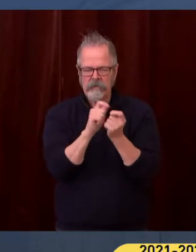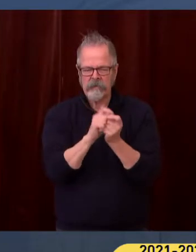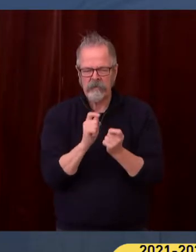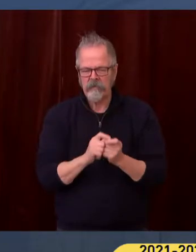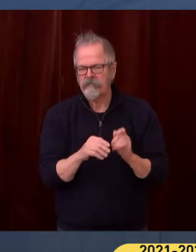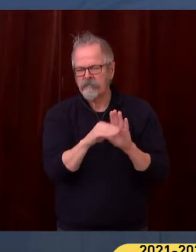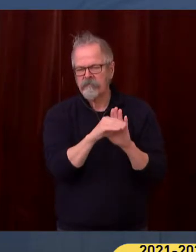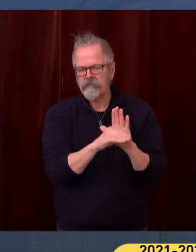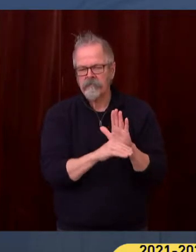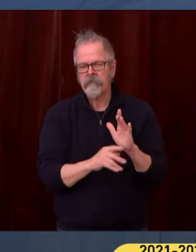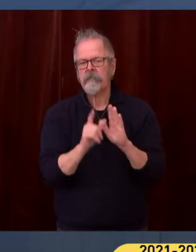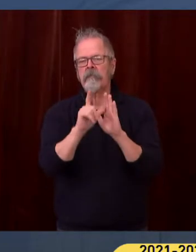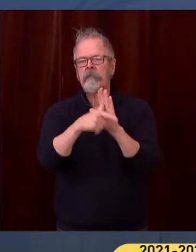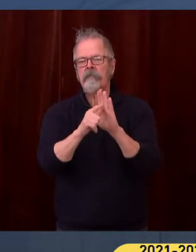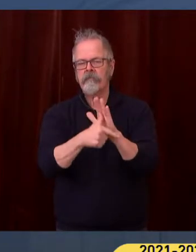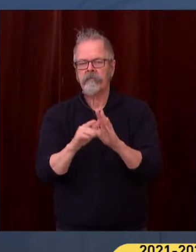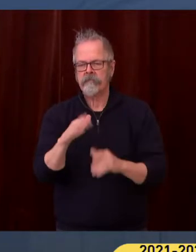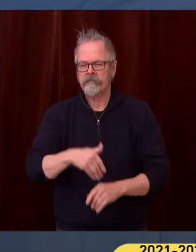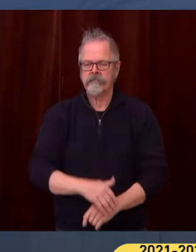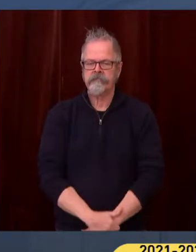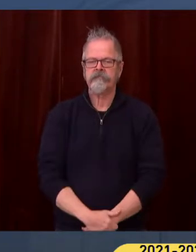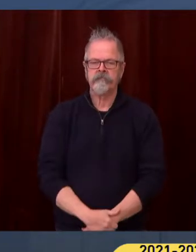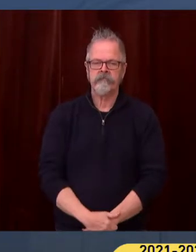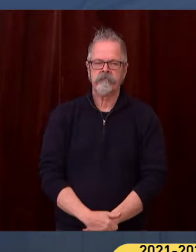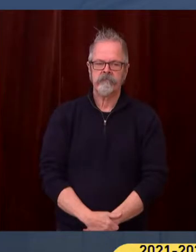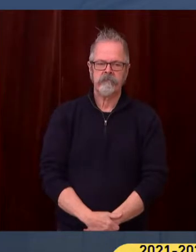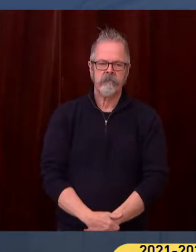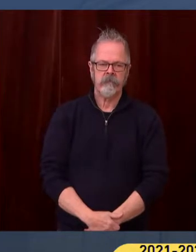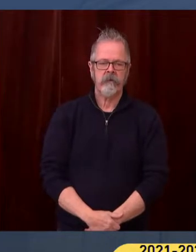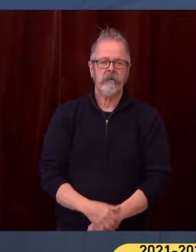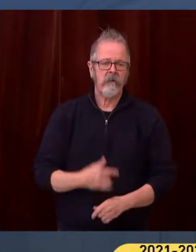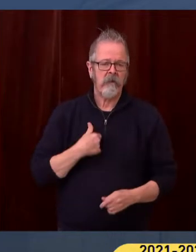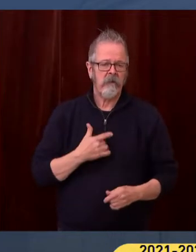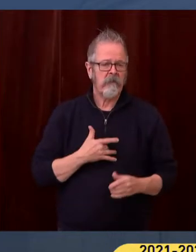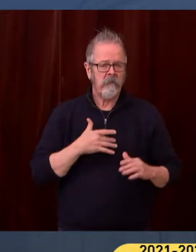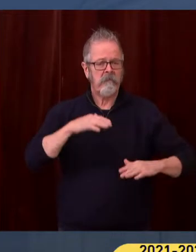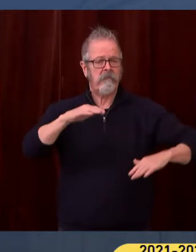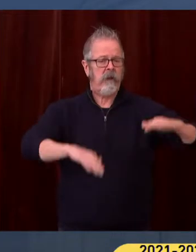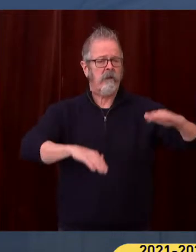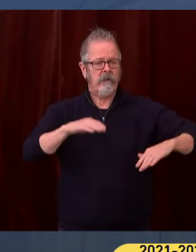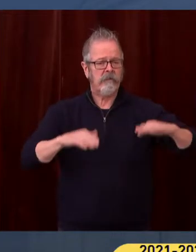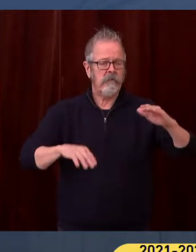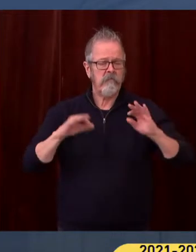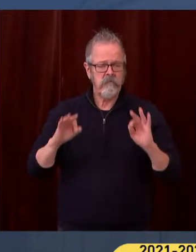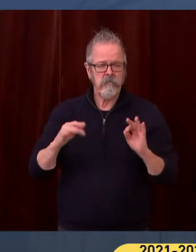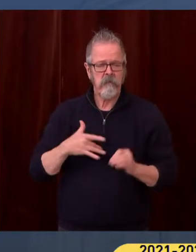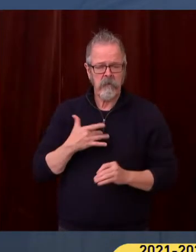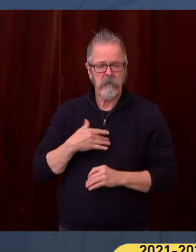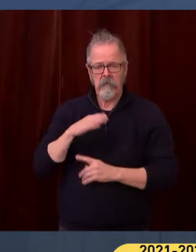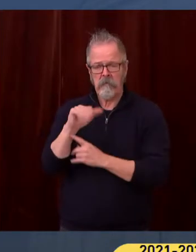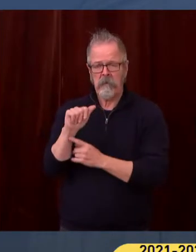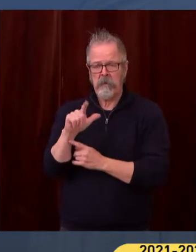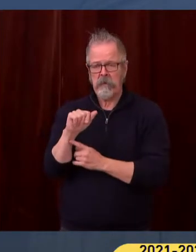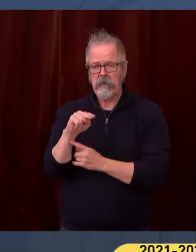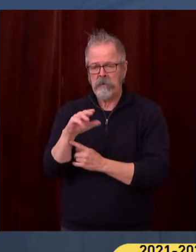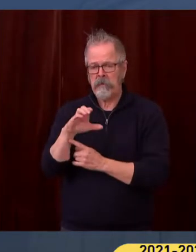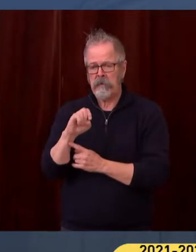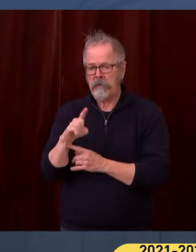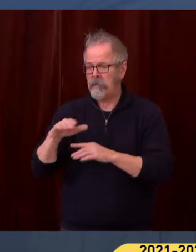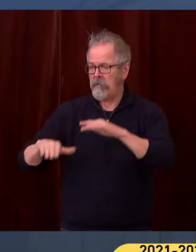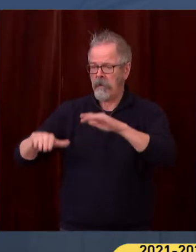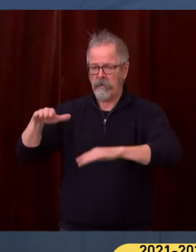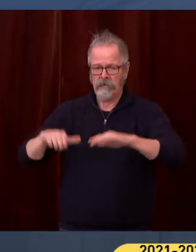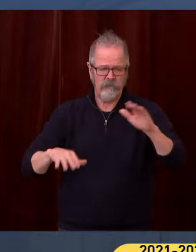pretty balanced relative to the variety of disciplines that we need to touch on. If I may note too, the thought